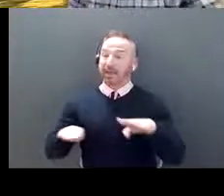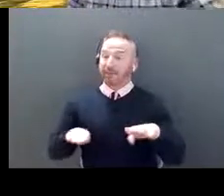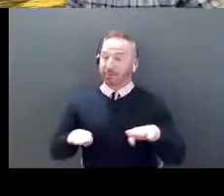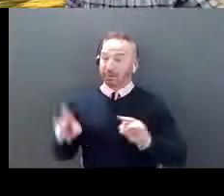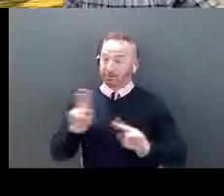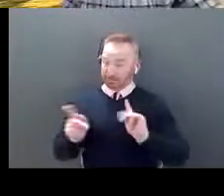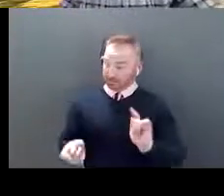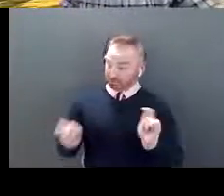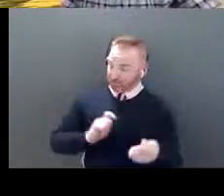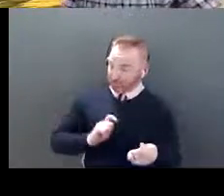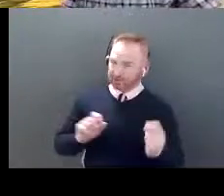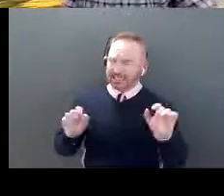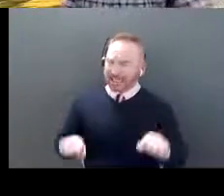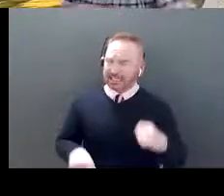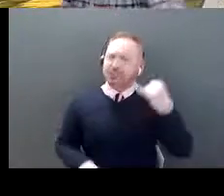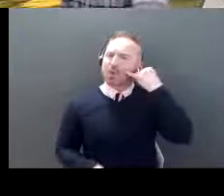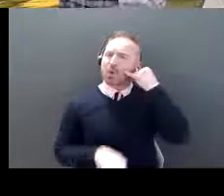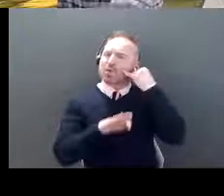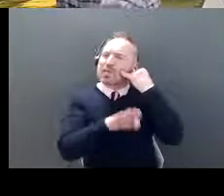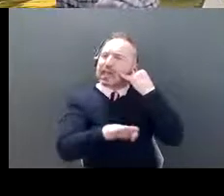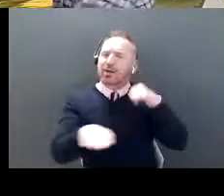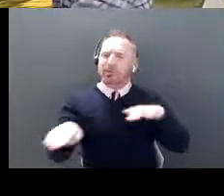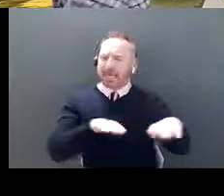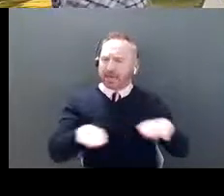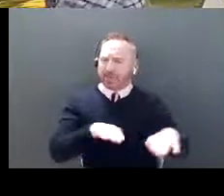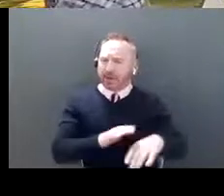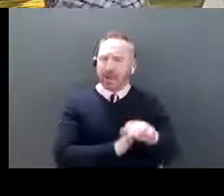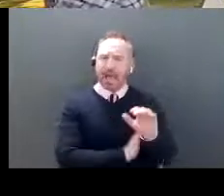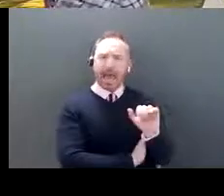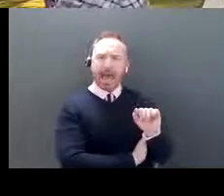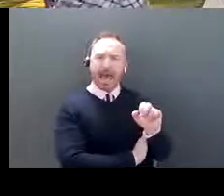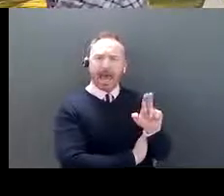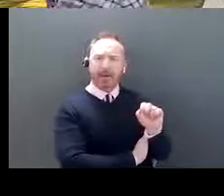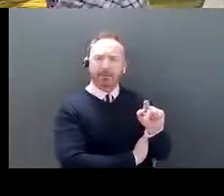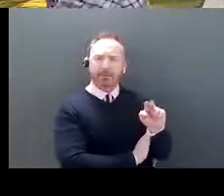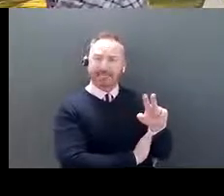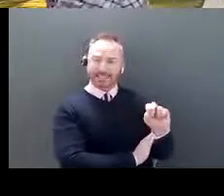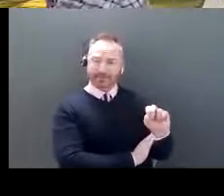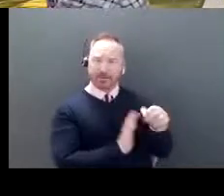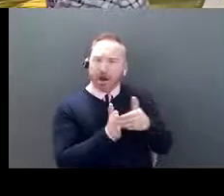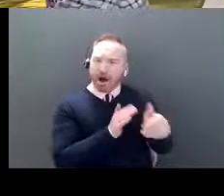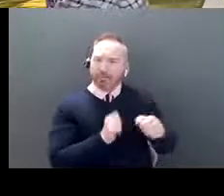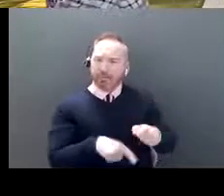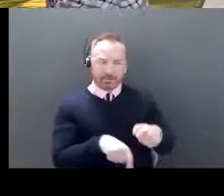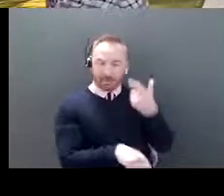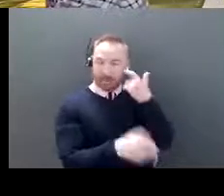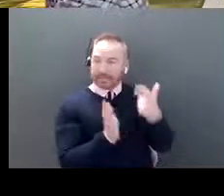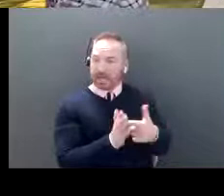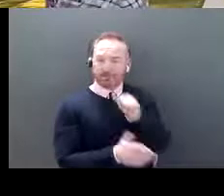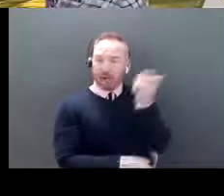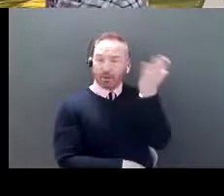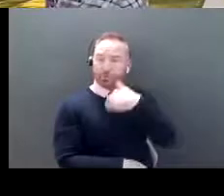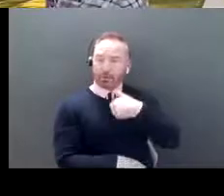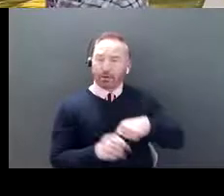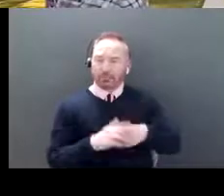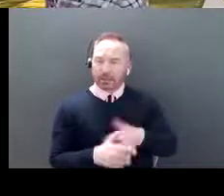way, they often don't recognize their behavior as such, and they need someone who cares about them to talk with